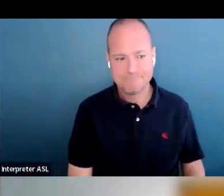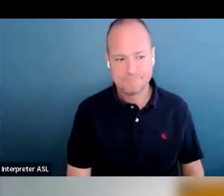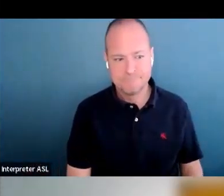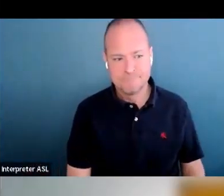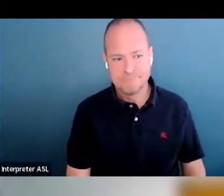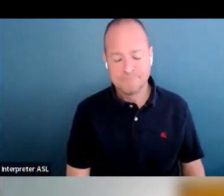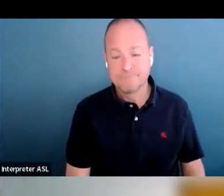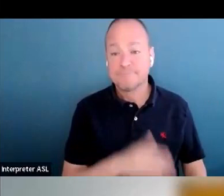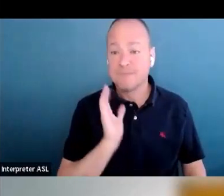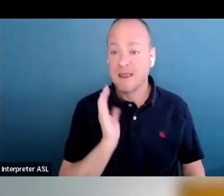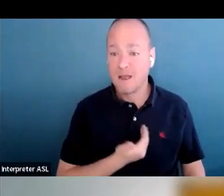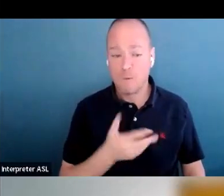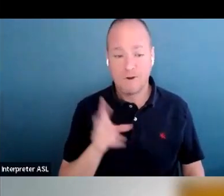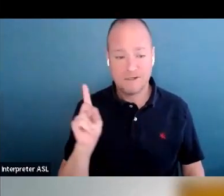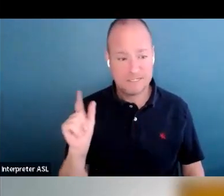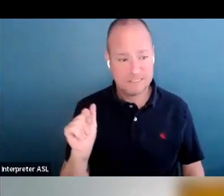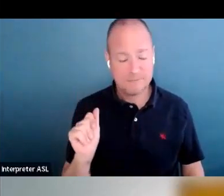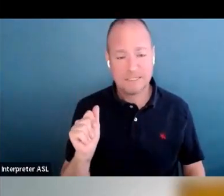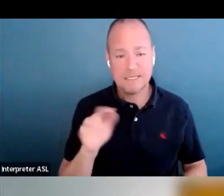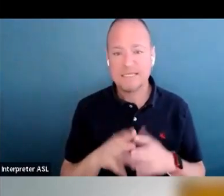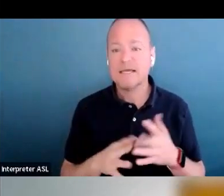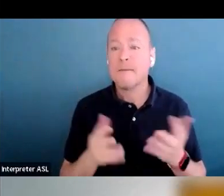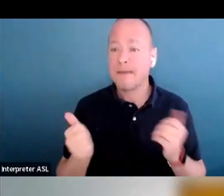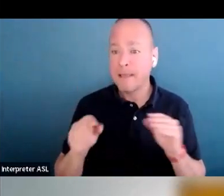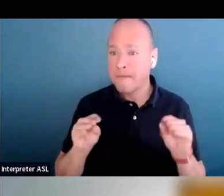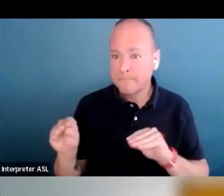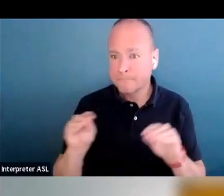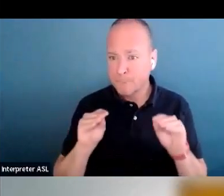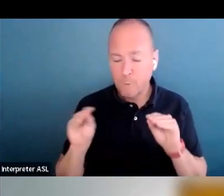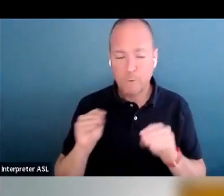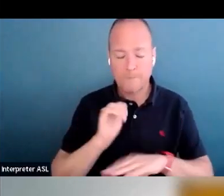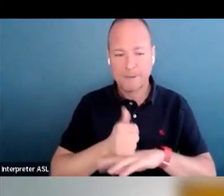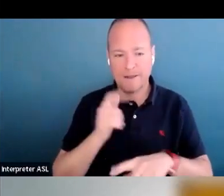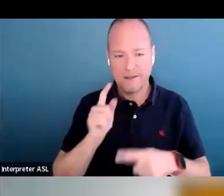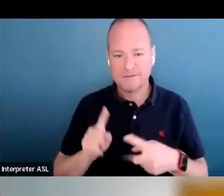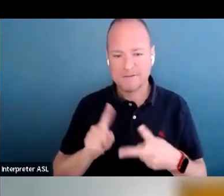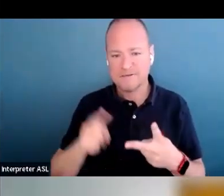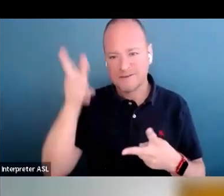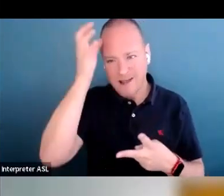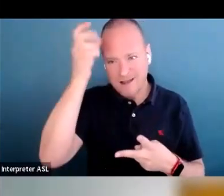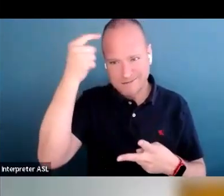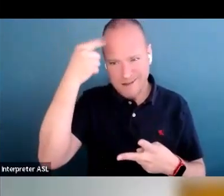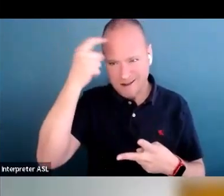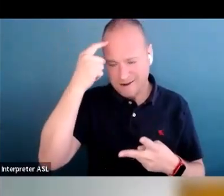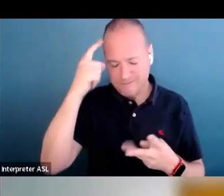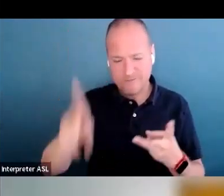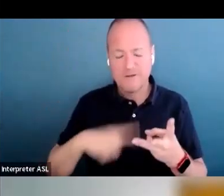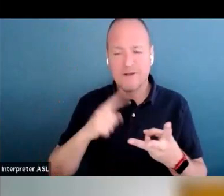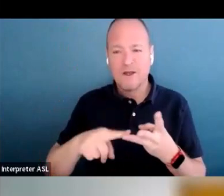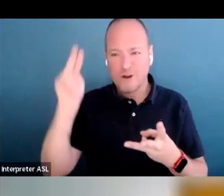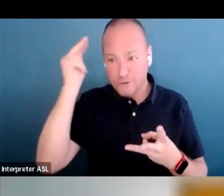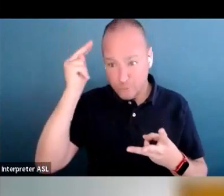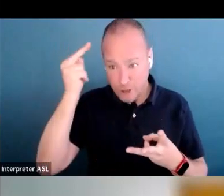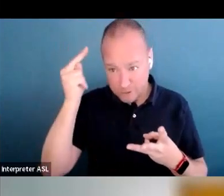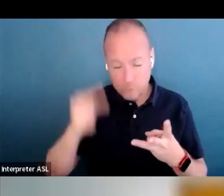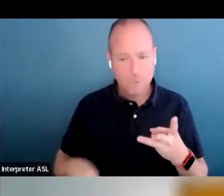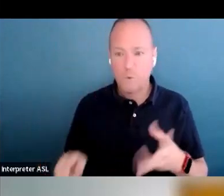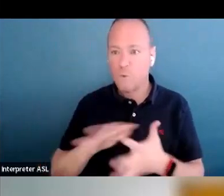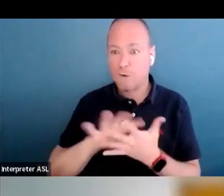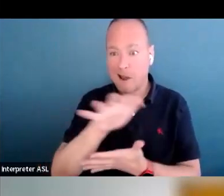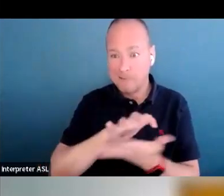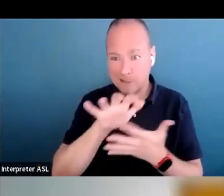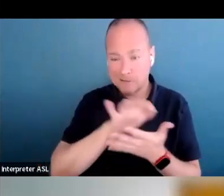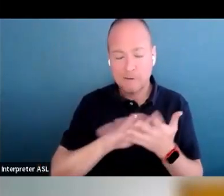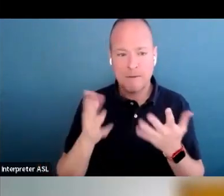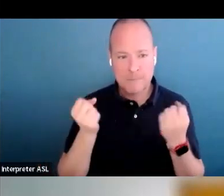Our disabilities may be motor-based, cognitive, neurological, or a combination. Many of us have multiple diagnoses,